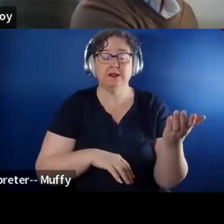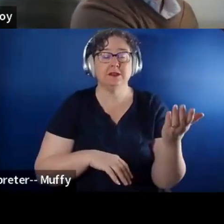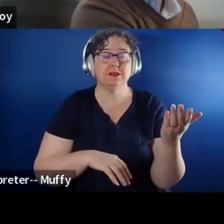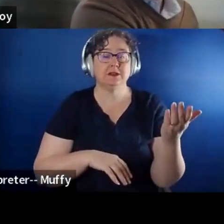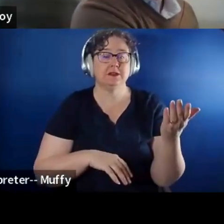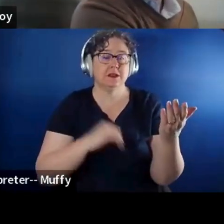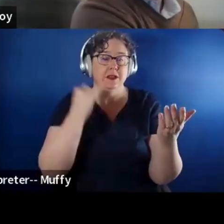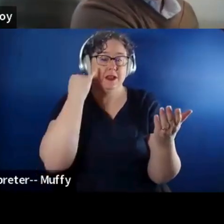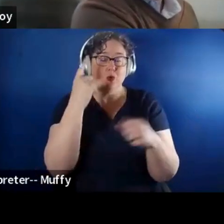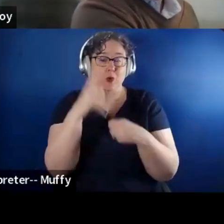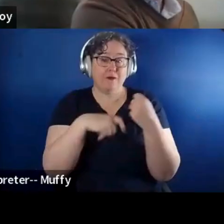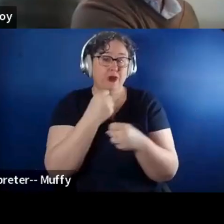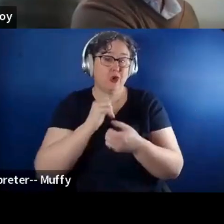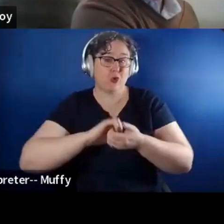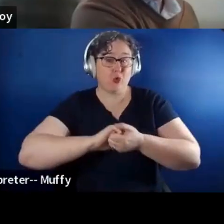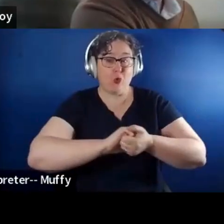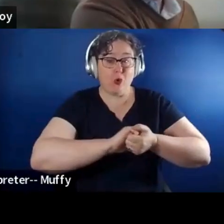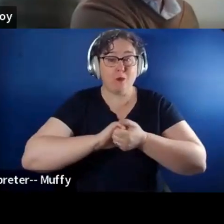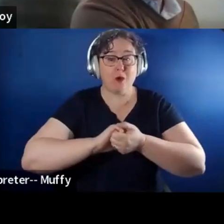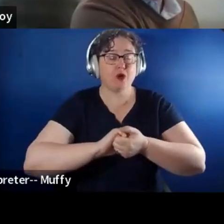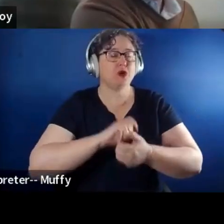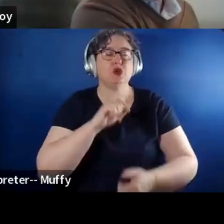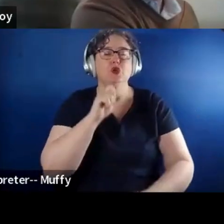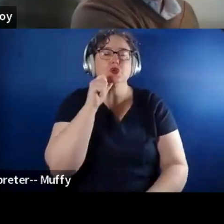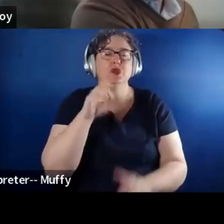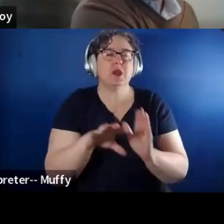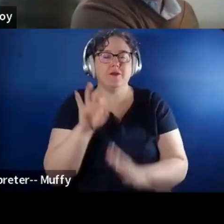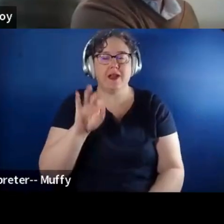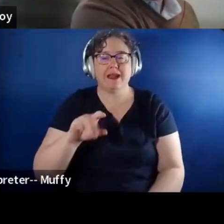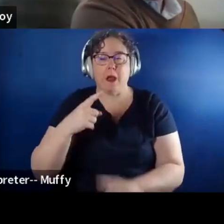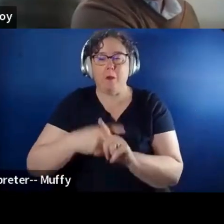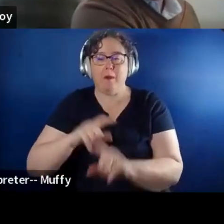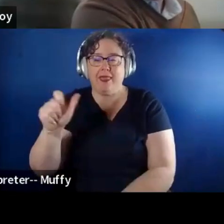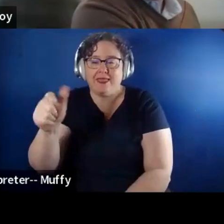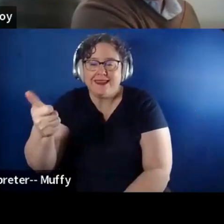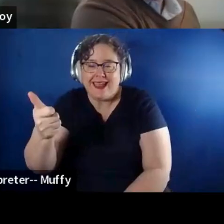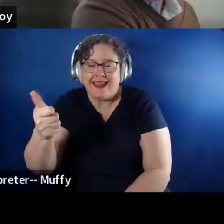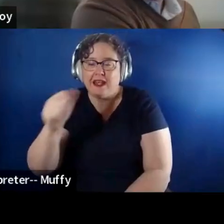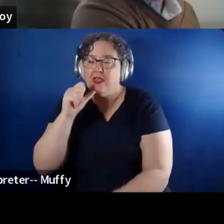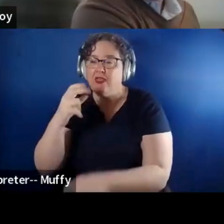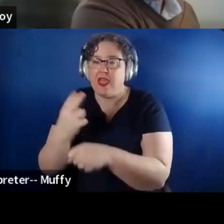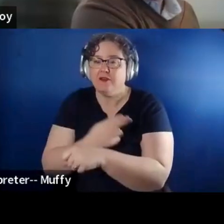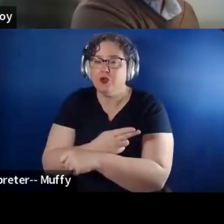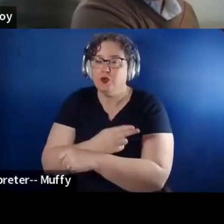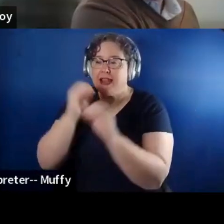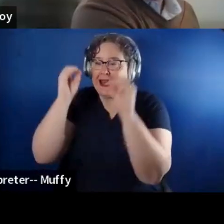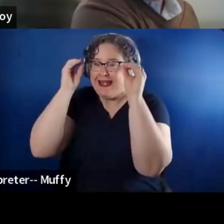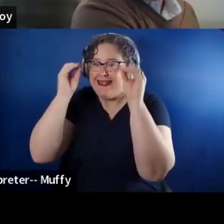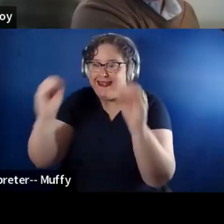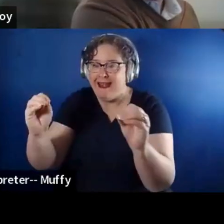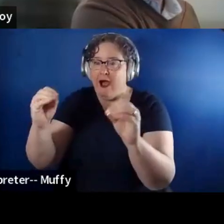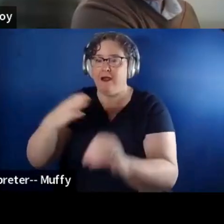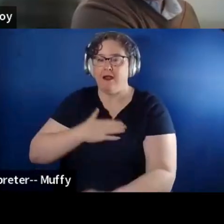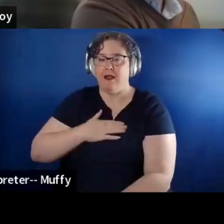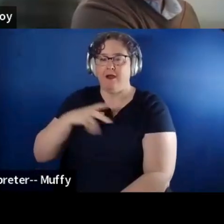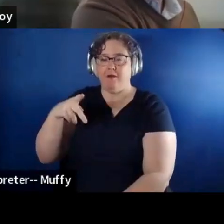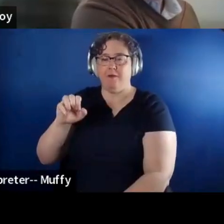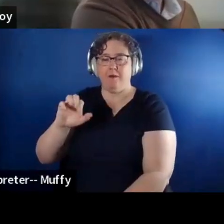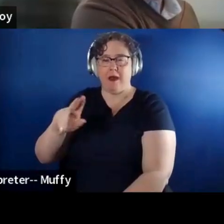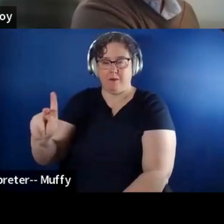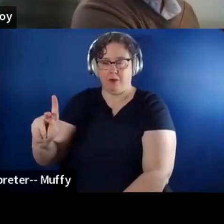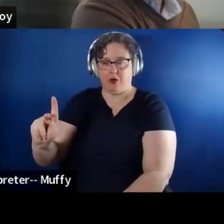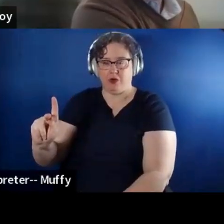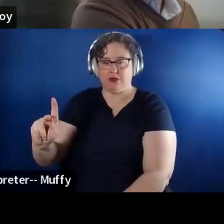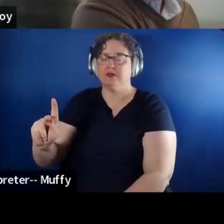If you have a year-long partnership, you shouldn't find out at month 10, oops, they haven't used any of my perks. So it's monitoring what's